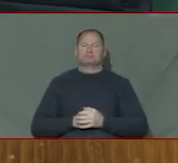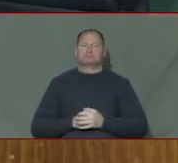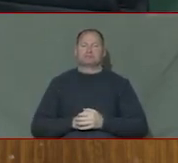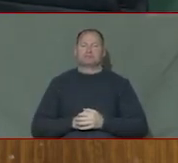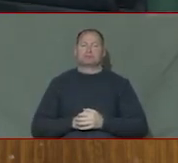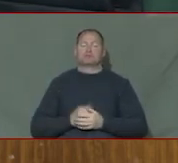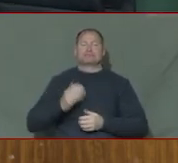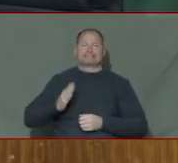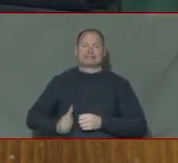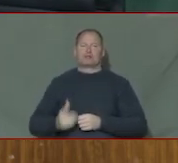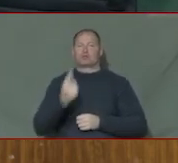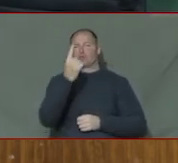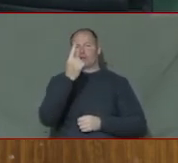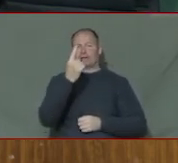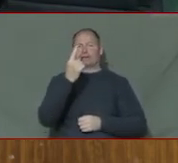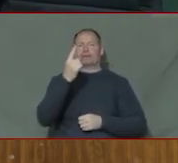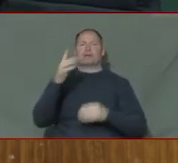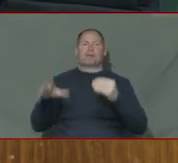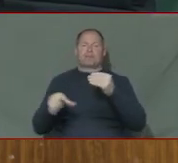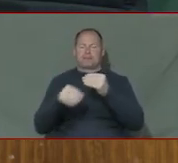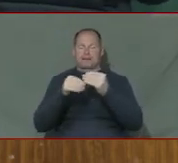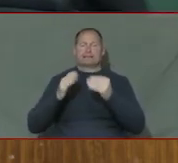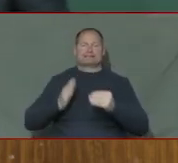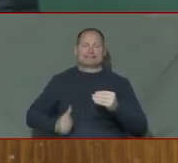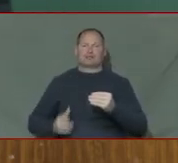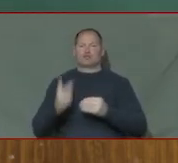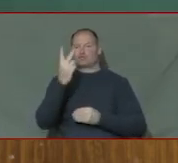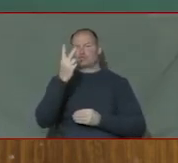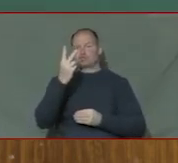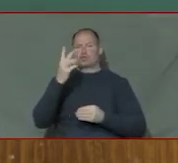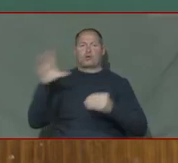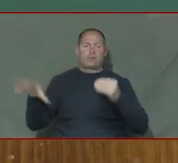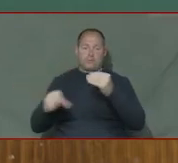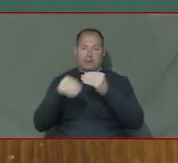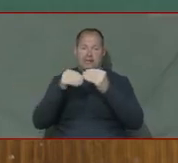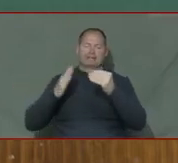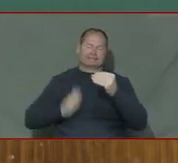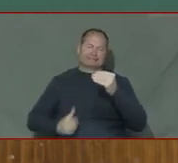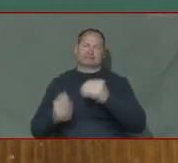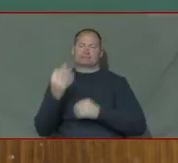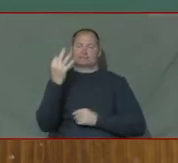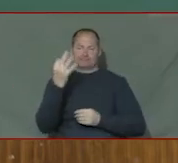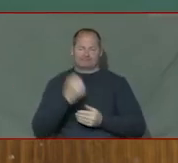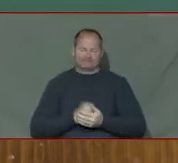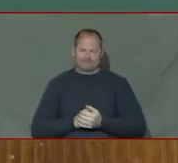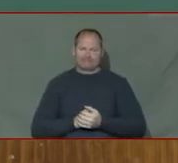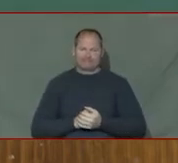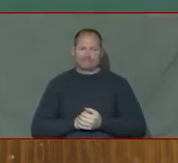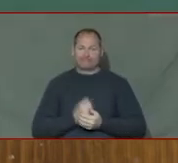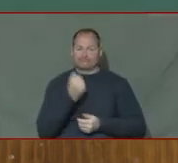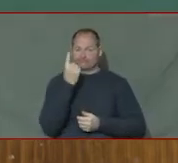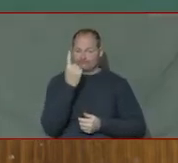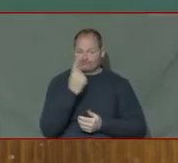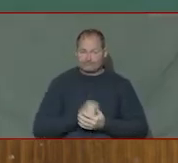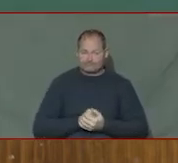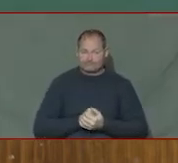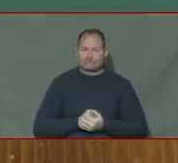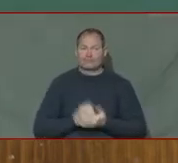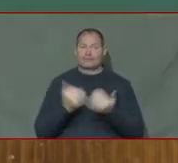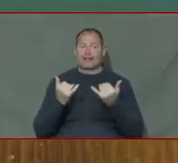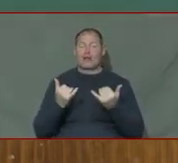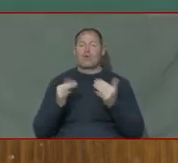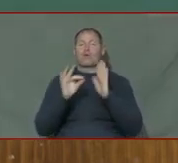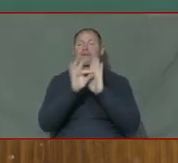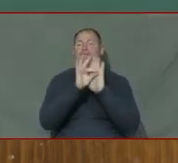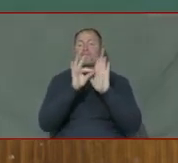3 times the height. Does it make sense? So people, that's the quickest way to learn the